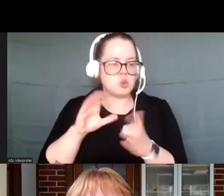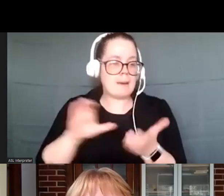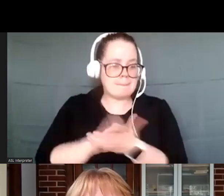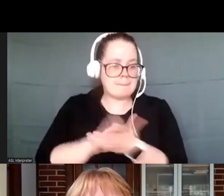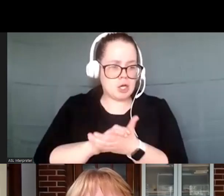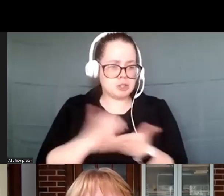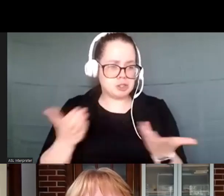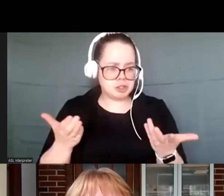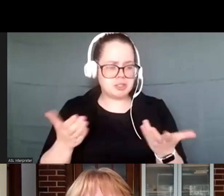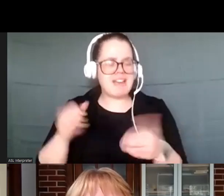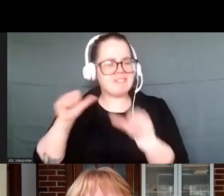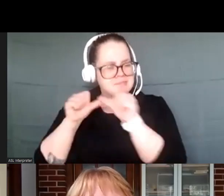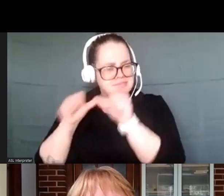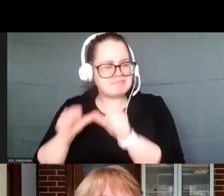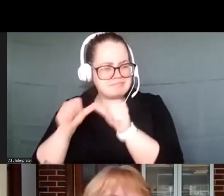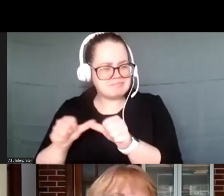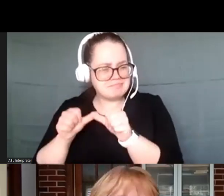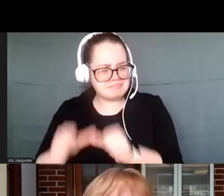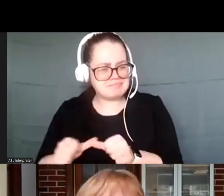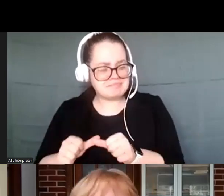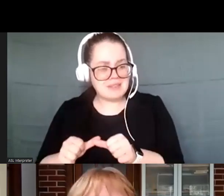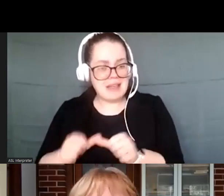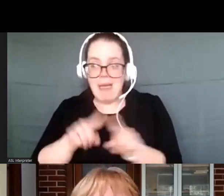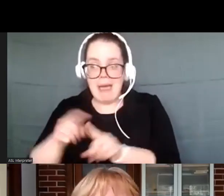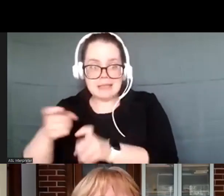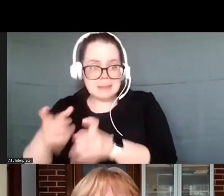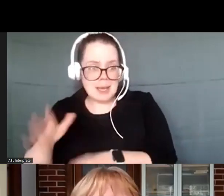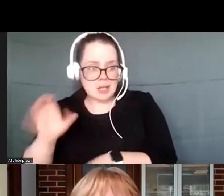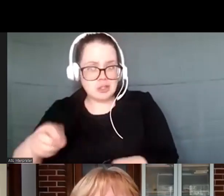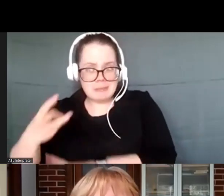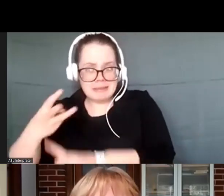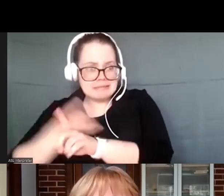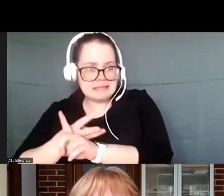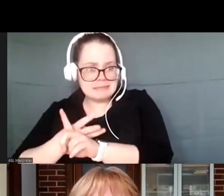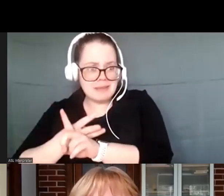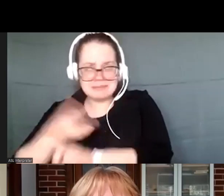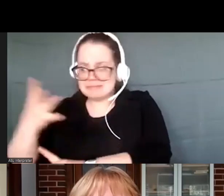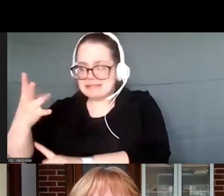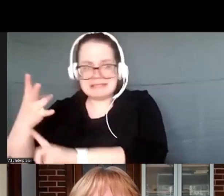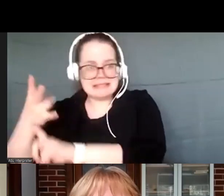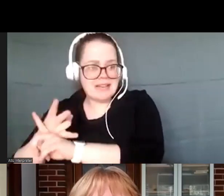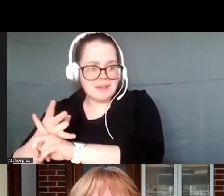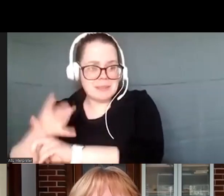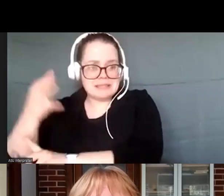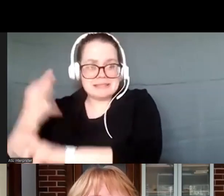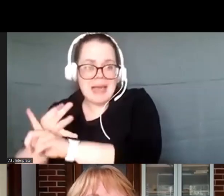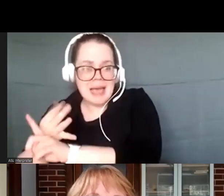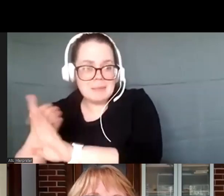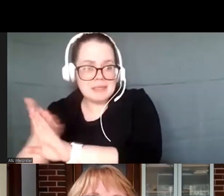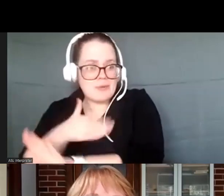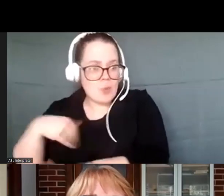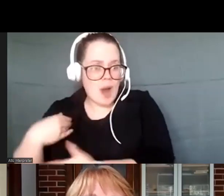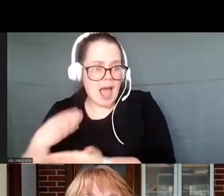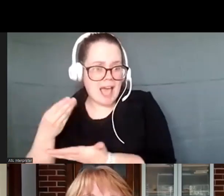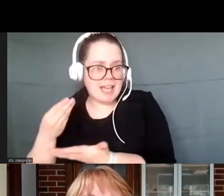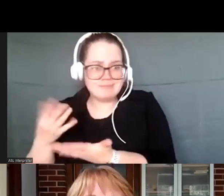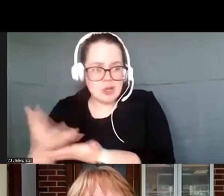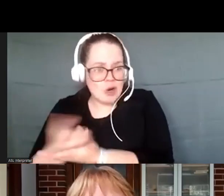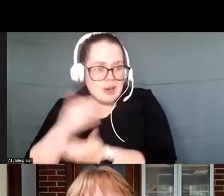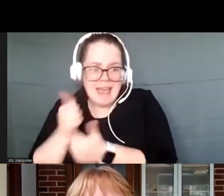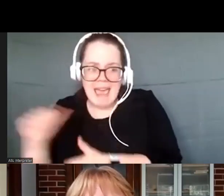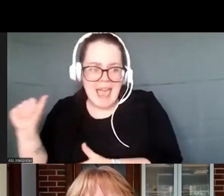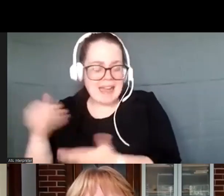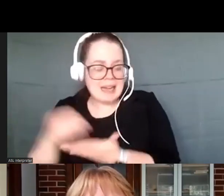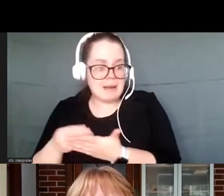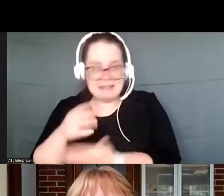dime. Yeah. It might be 7 to 9 months before I earn any money. And I will have spent money in many ways,